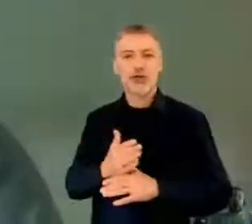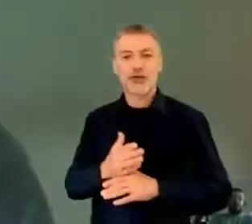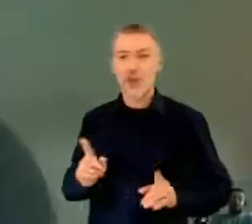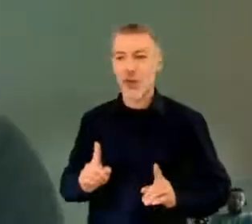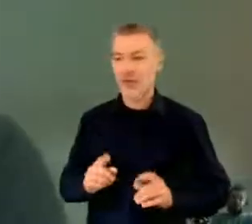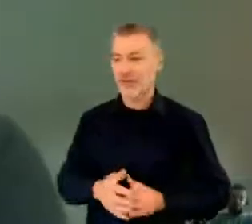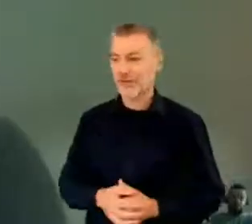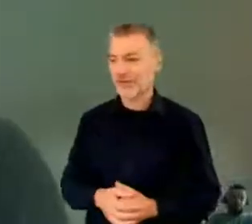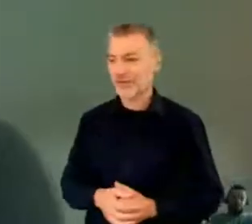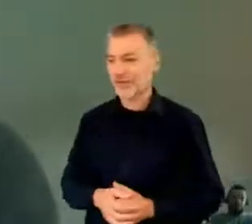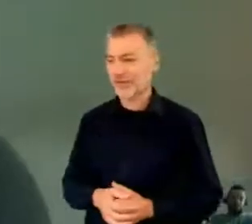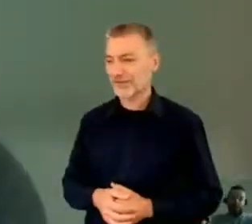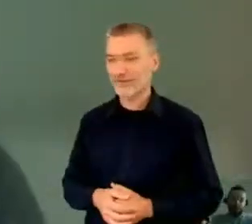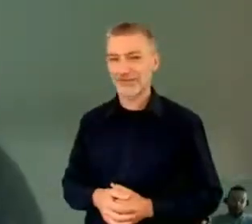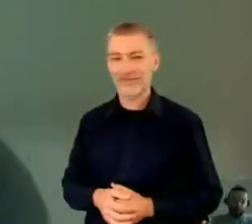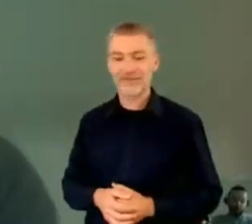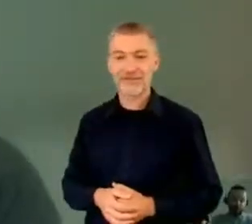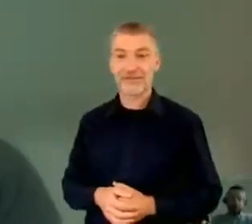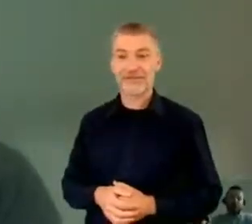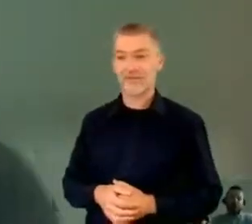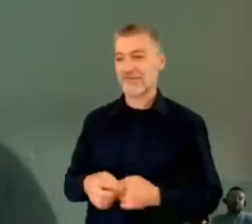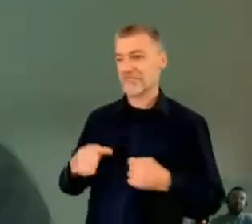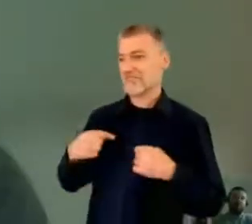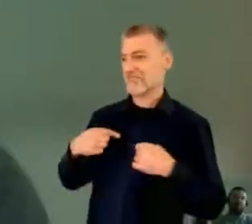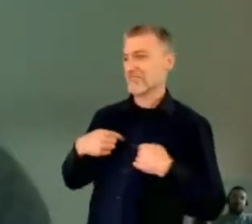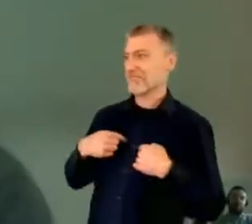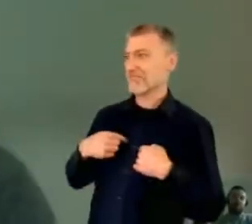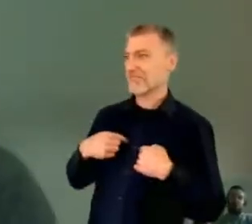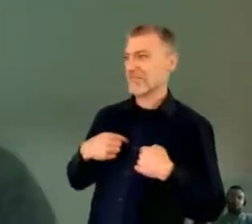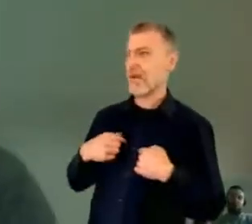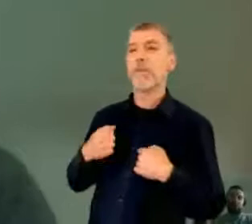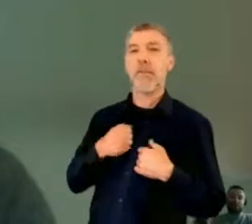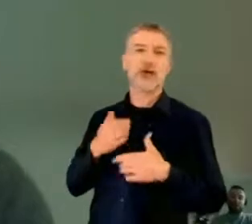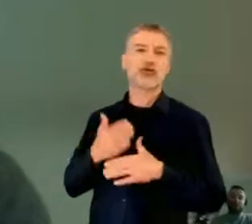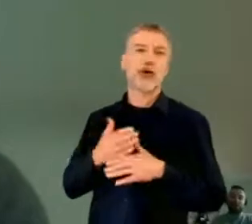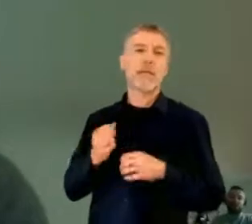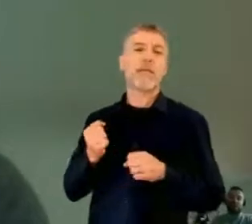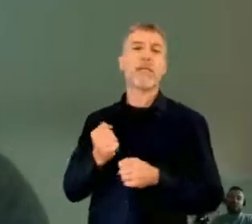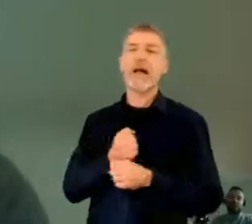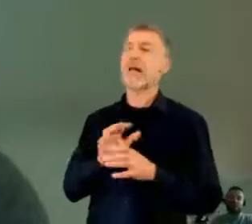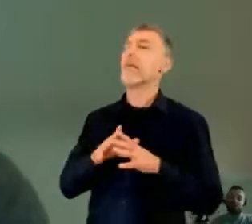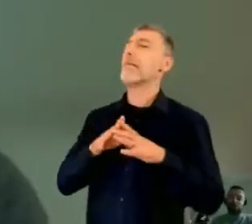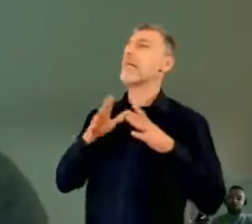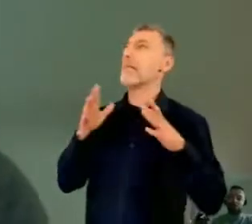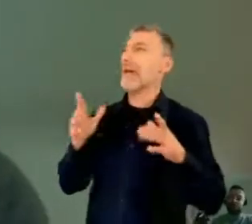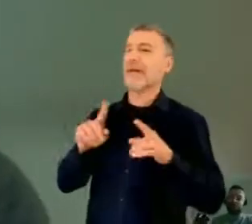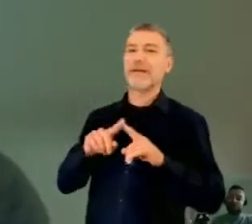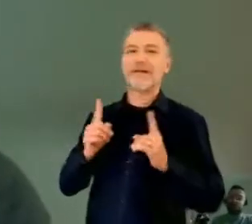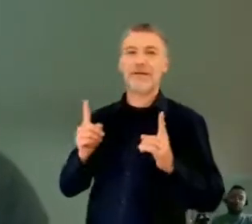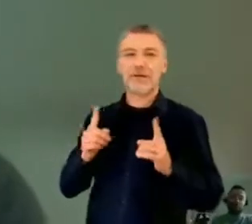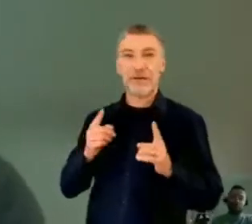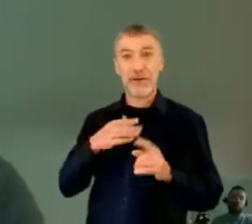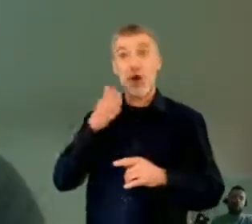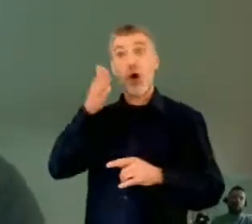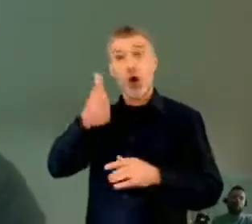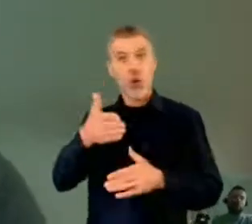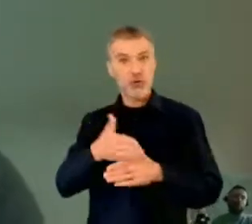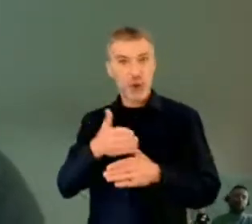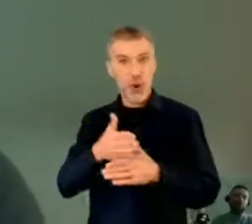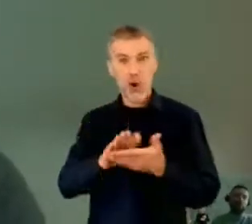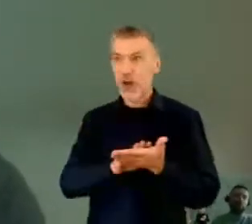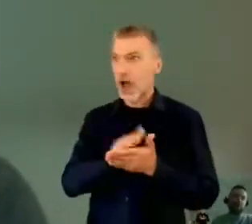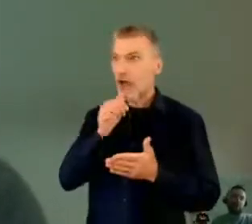I like the fact my job is making a big difference. So every day when I'm going into work, I'm helping to take part in a lot of